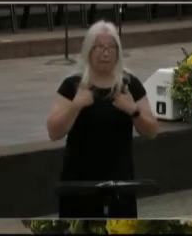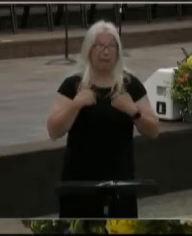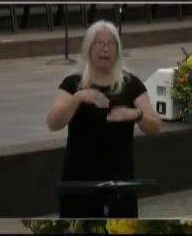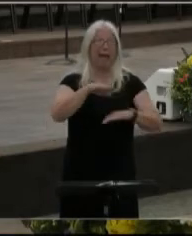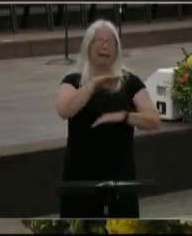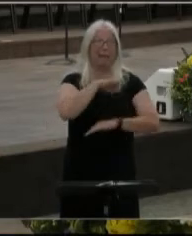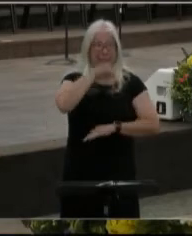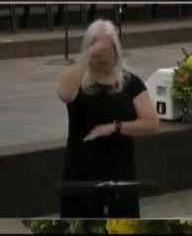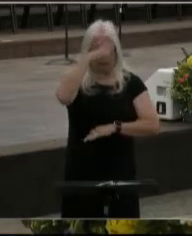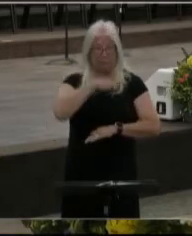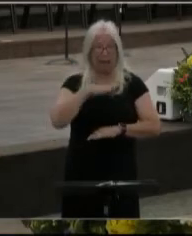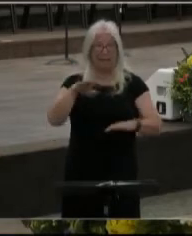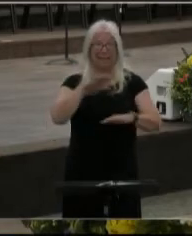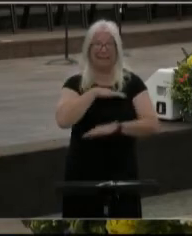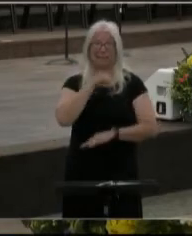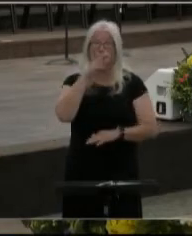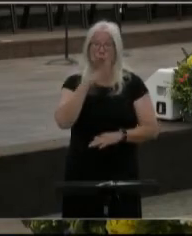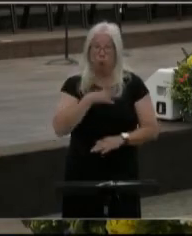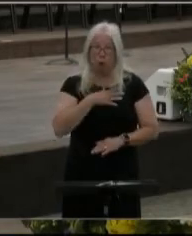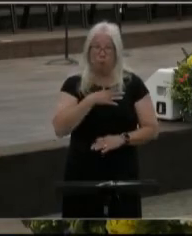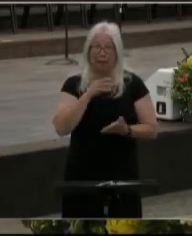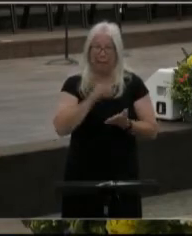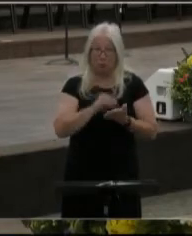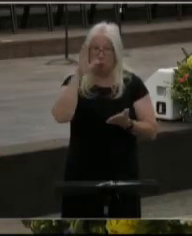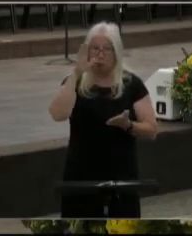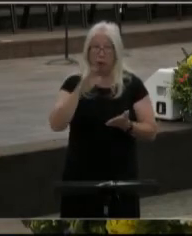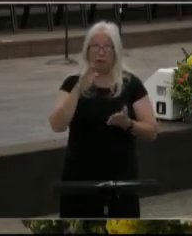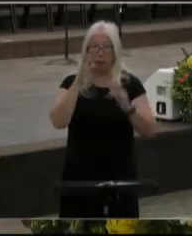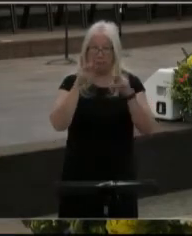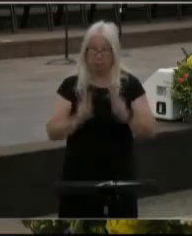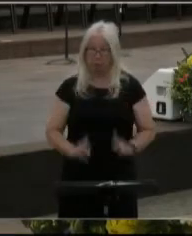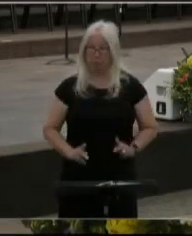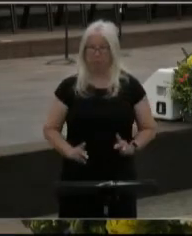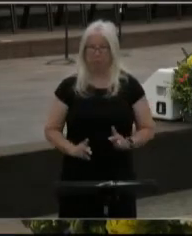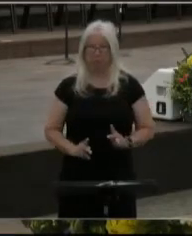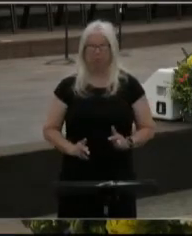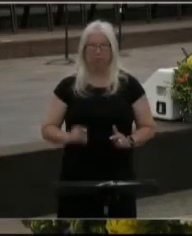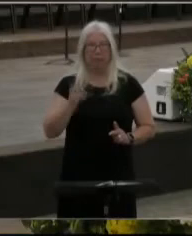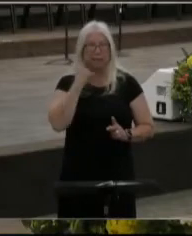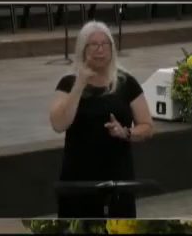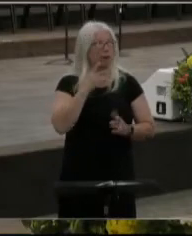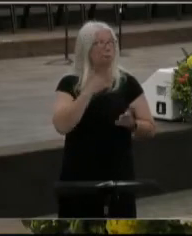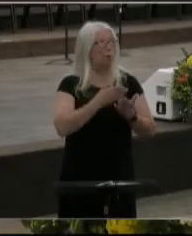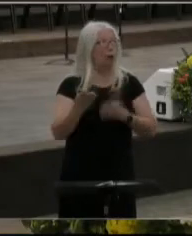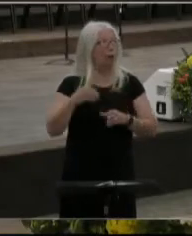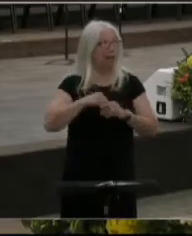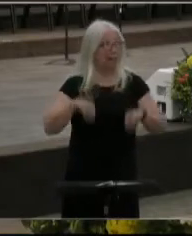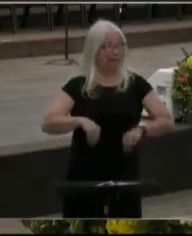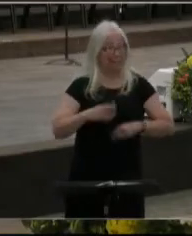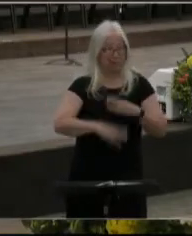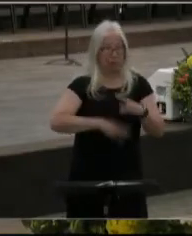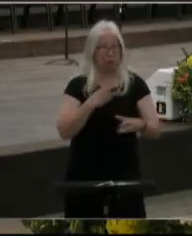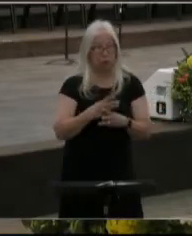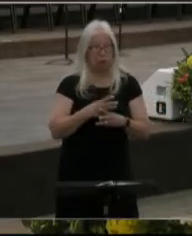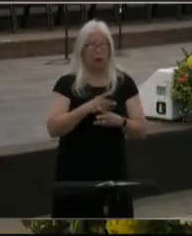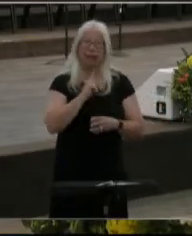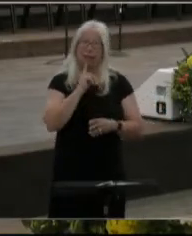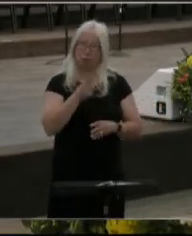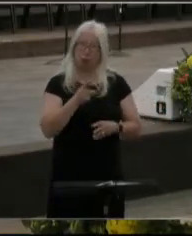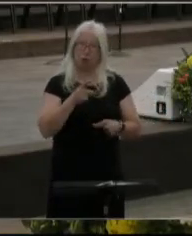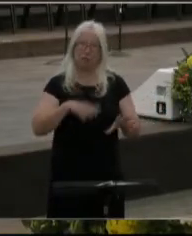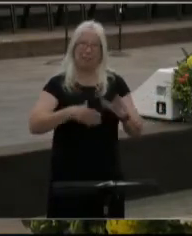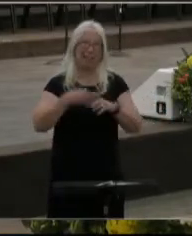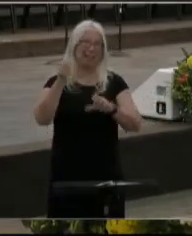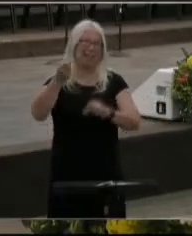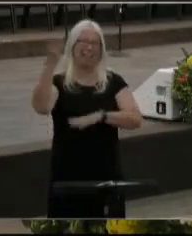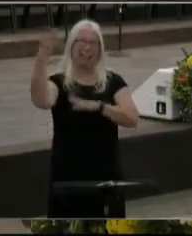content man and a content woman is a very wealthy individual. He says, for we brought nothing into this world, and it is certain that